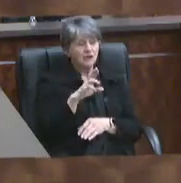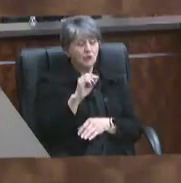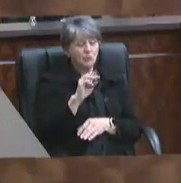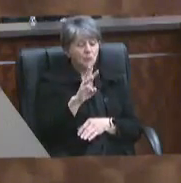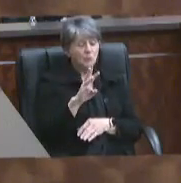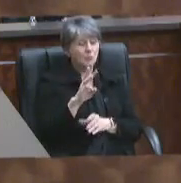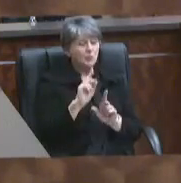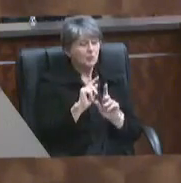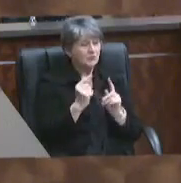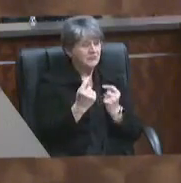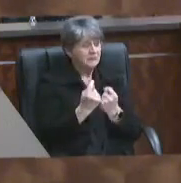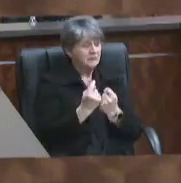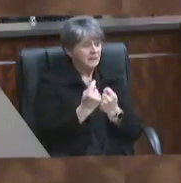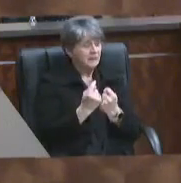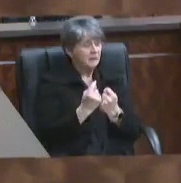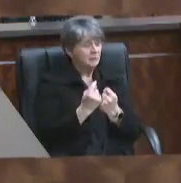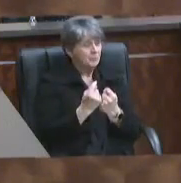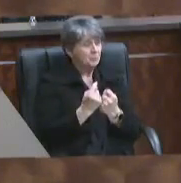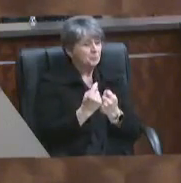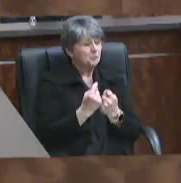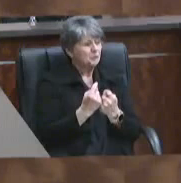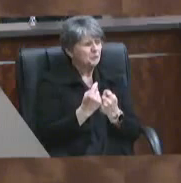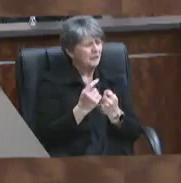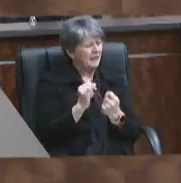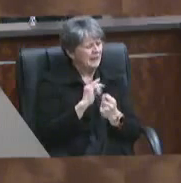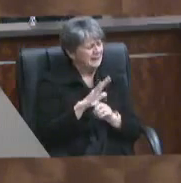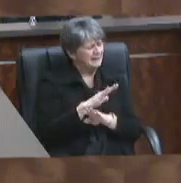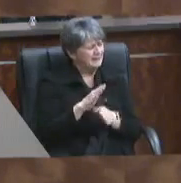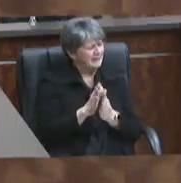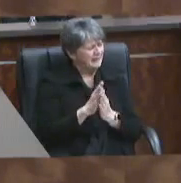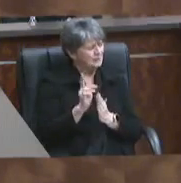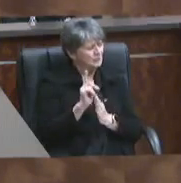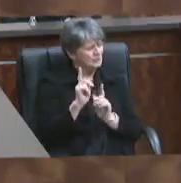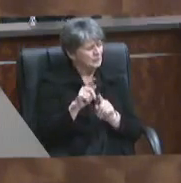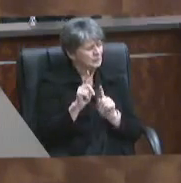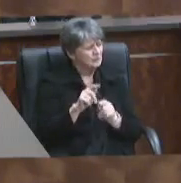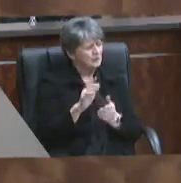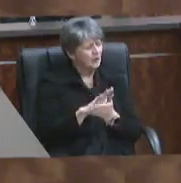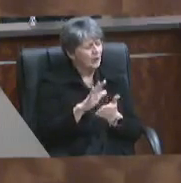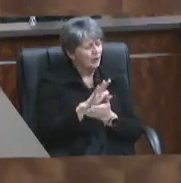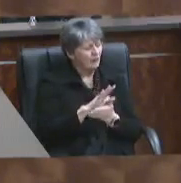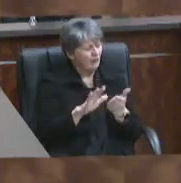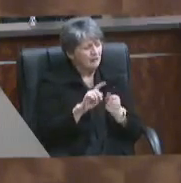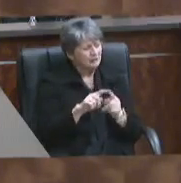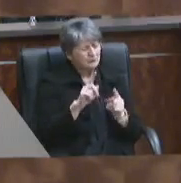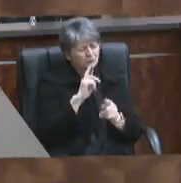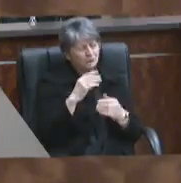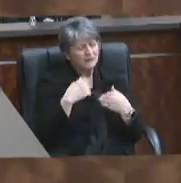I did not get a chance to ask where he's going to go to college, but I'm sure he's got something picked out.